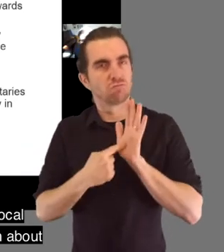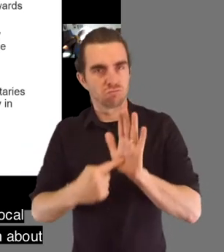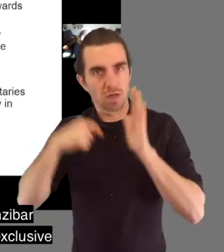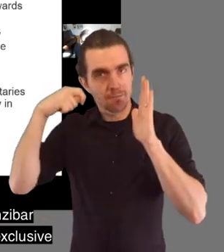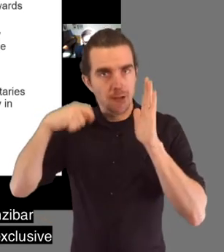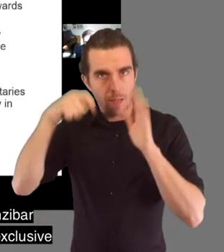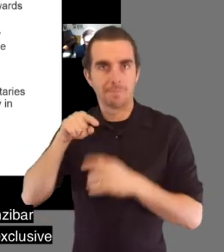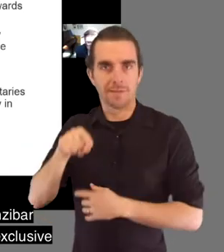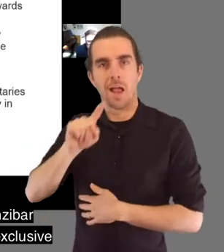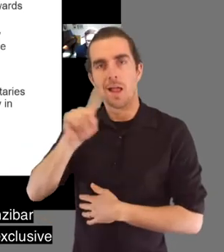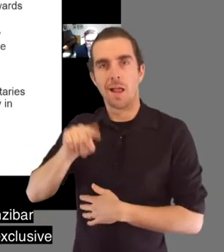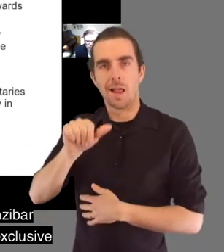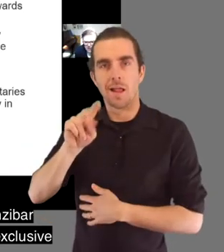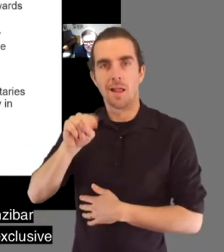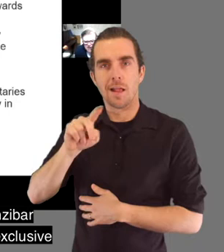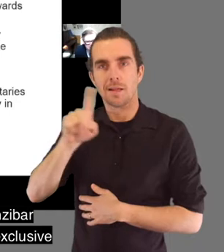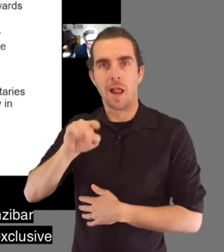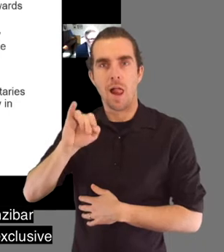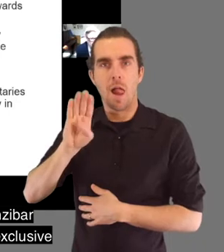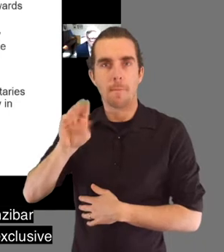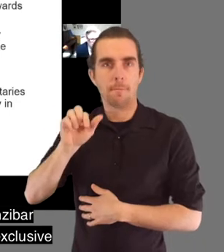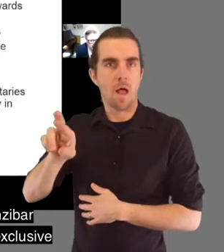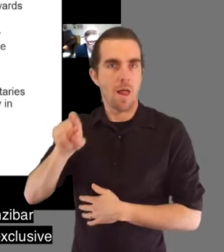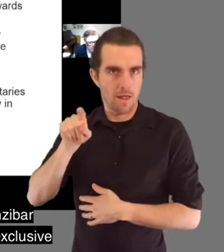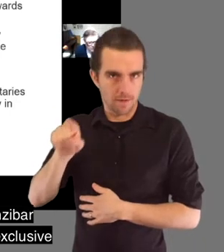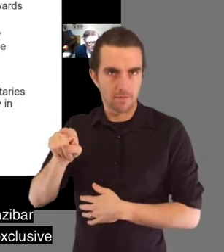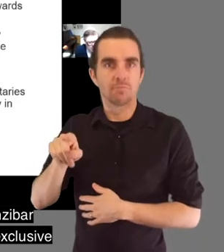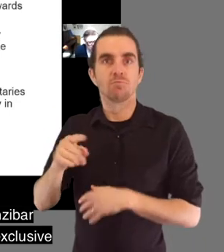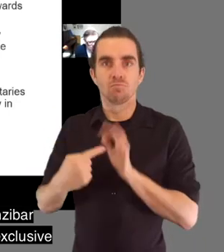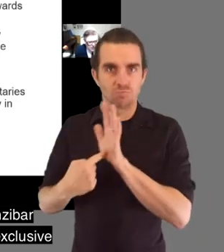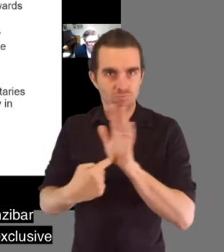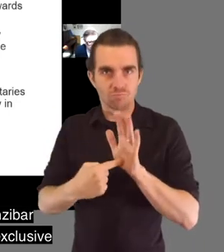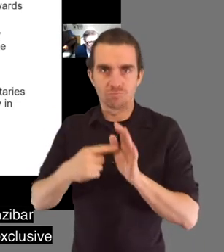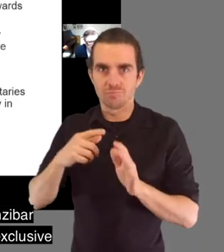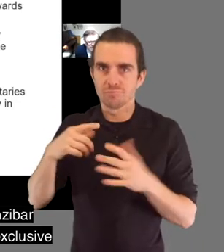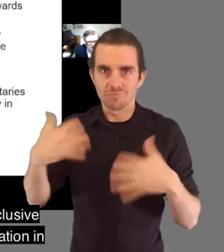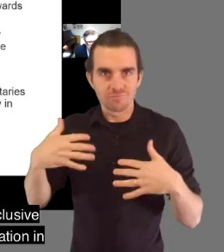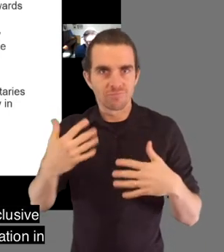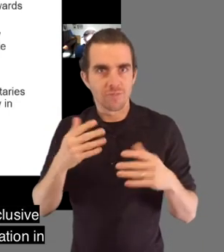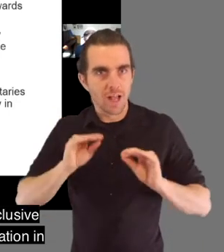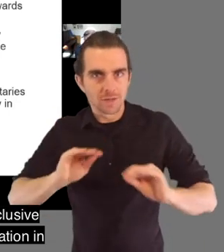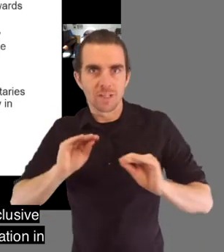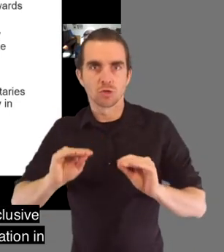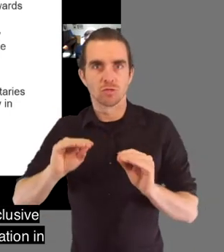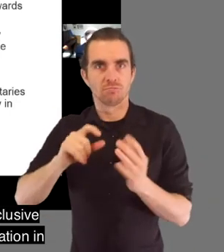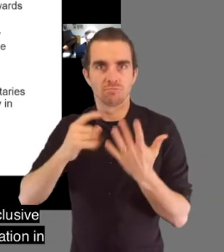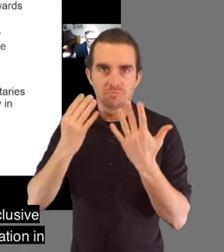about that in an inclusion project in Zanzibar when we get onto module on inclusive education, number